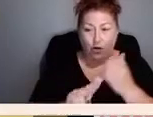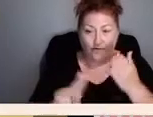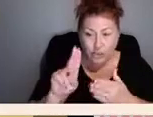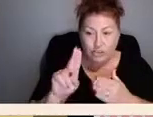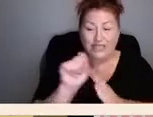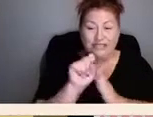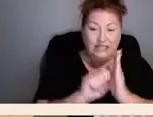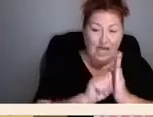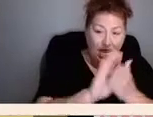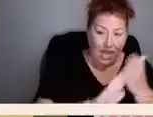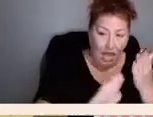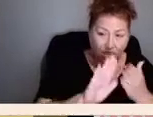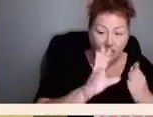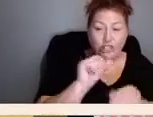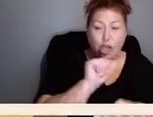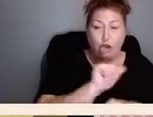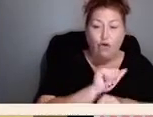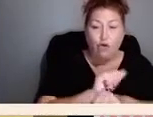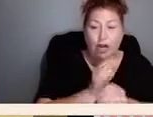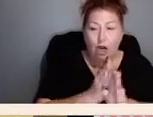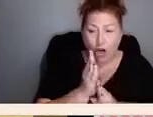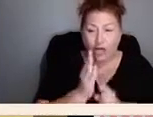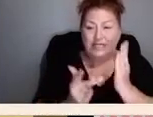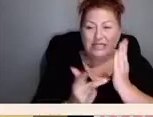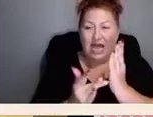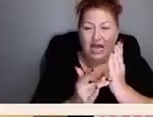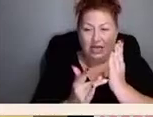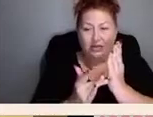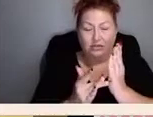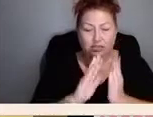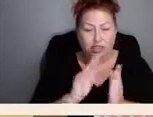colleges, and career tech centers.